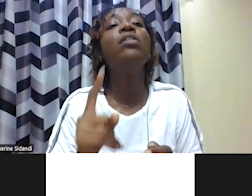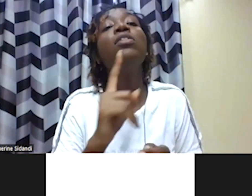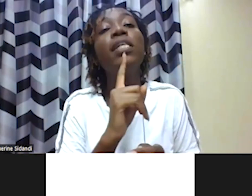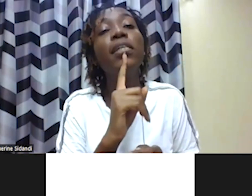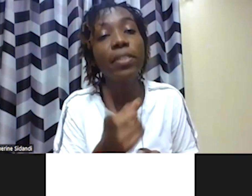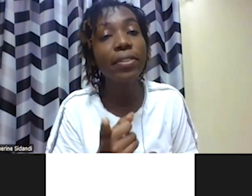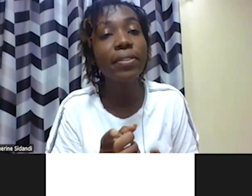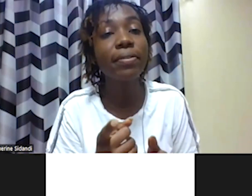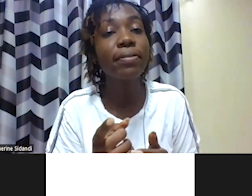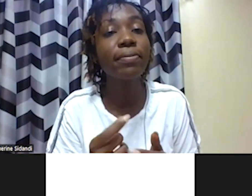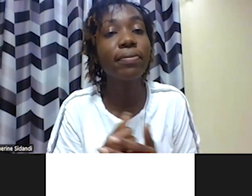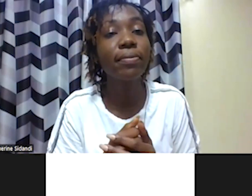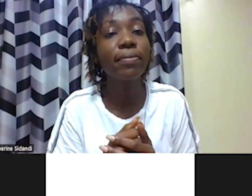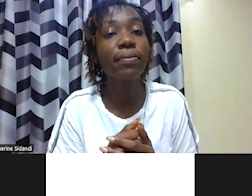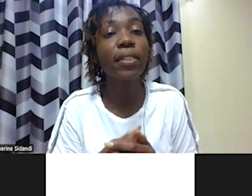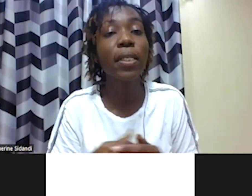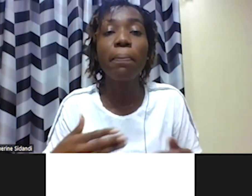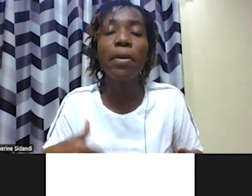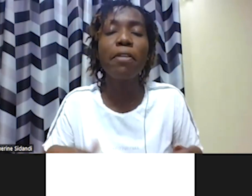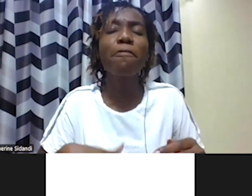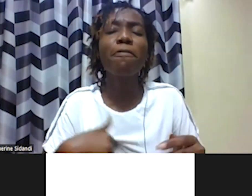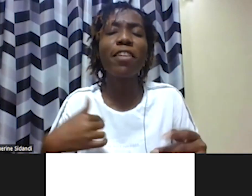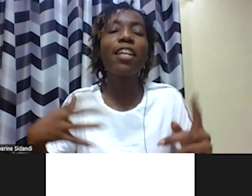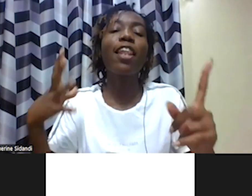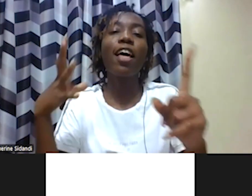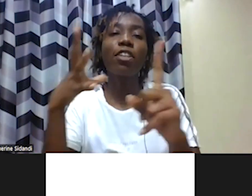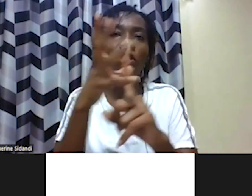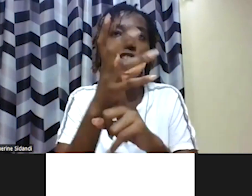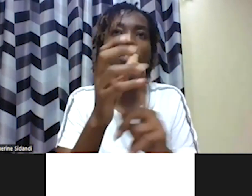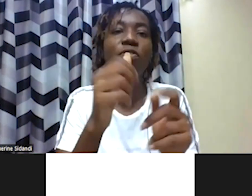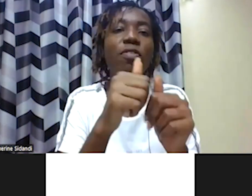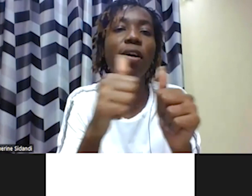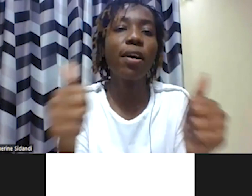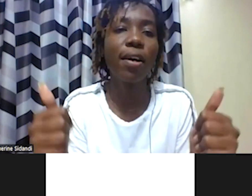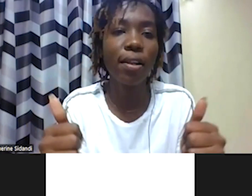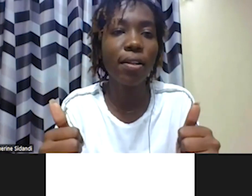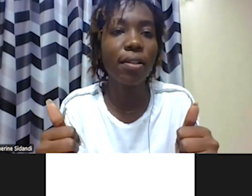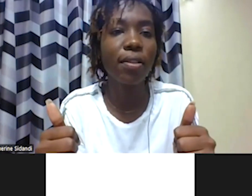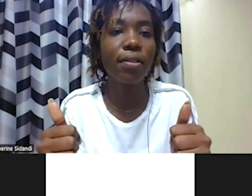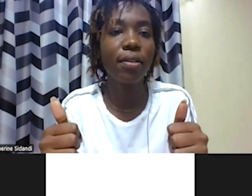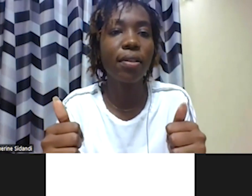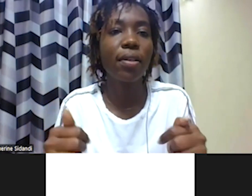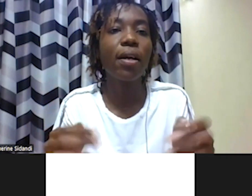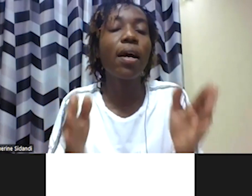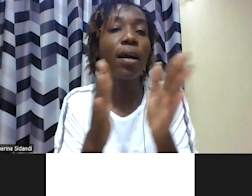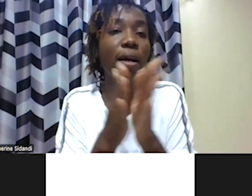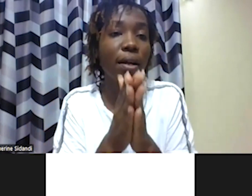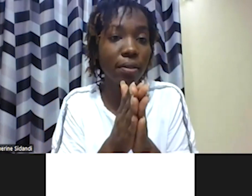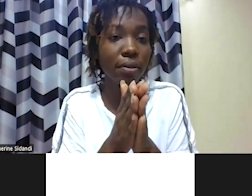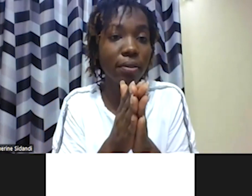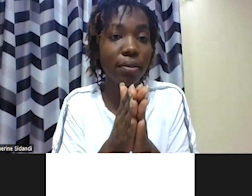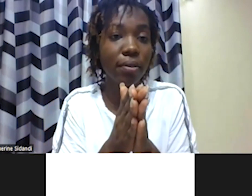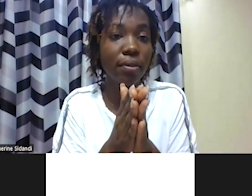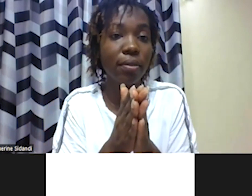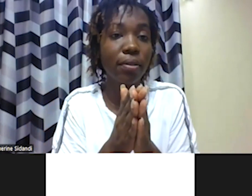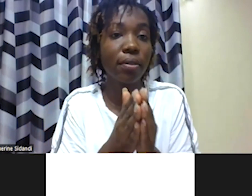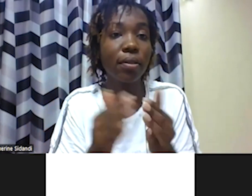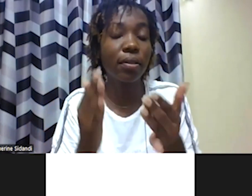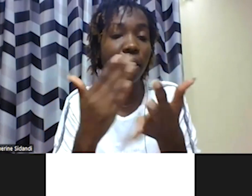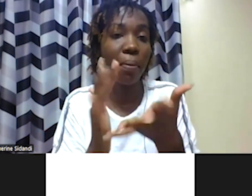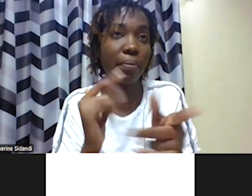person, I felt achieved. My joy came when I was able to go, maybe